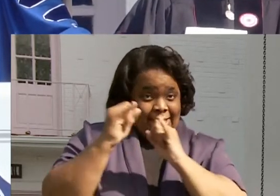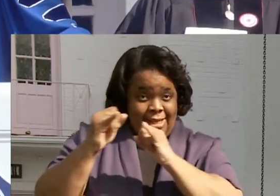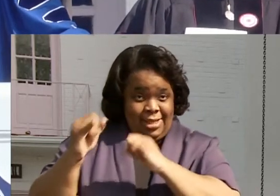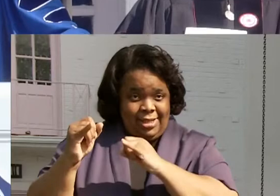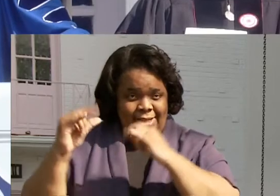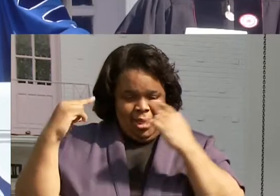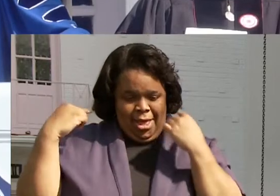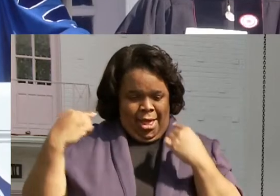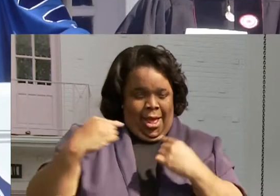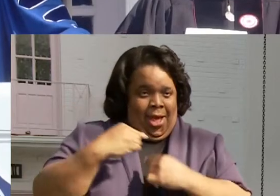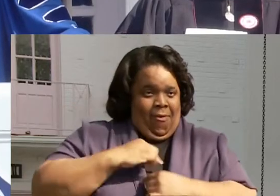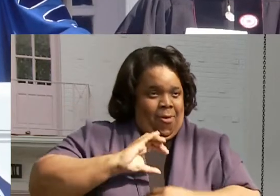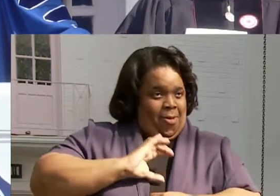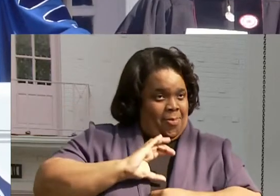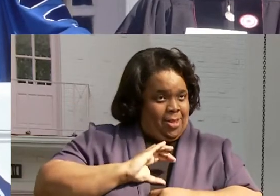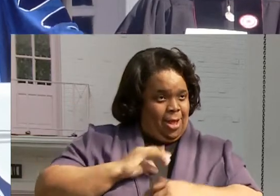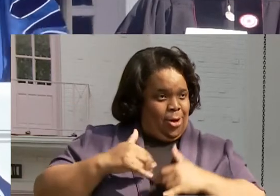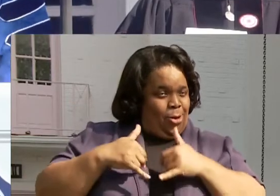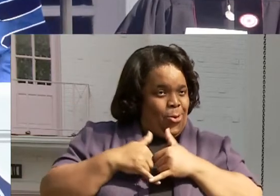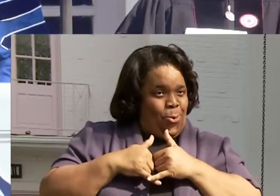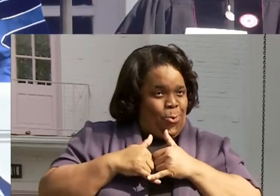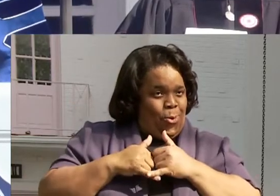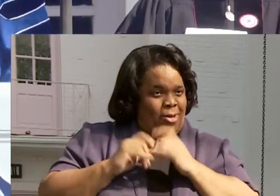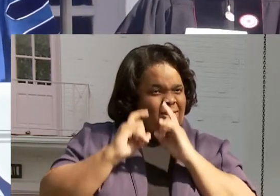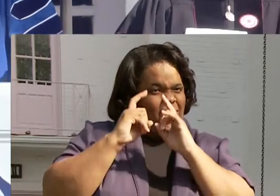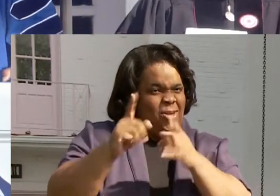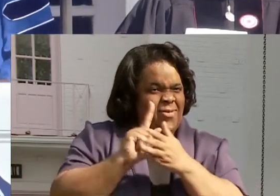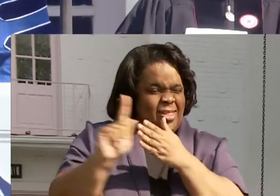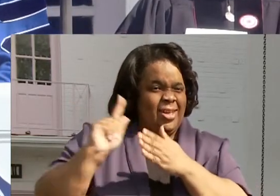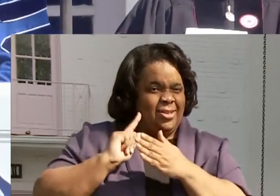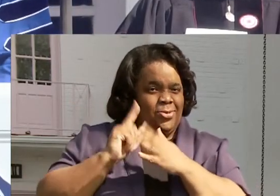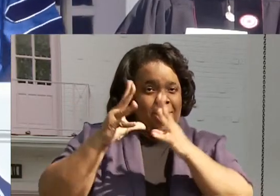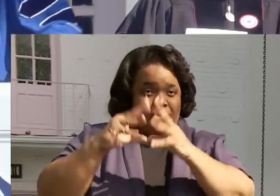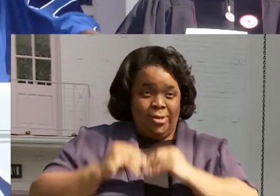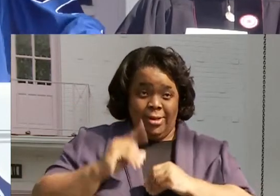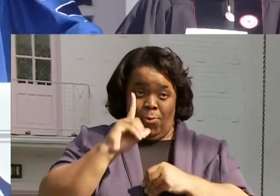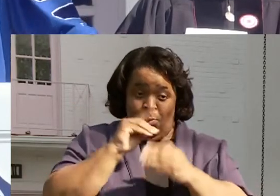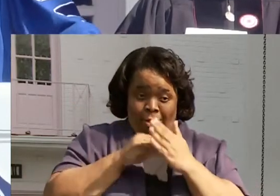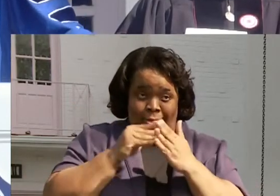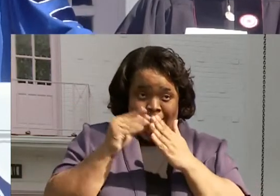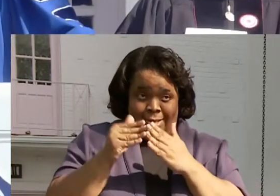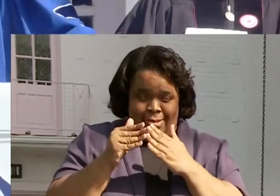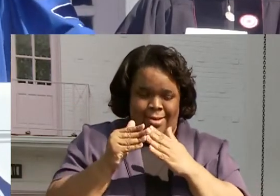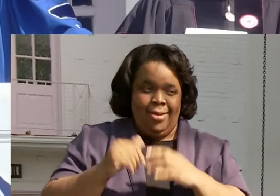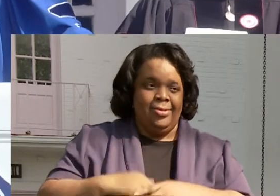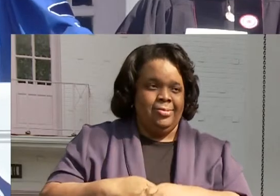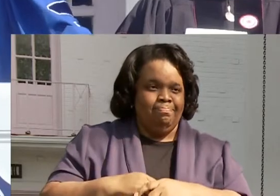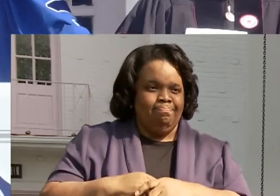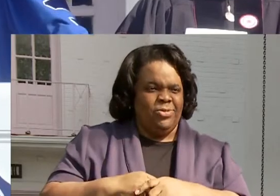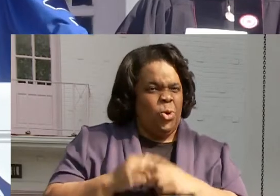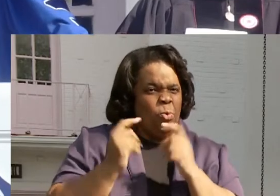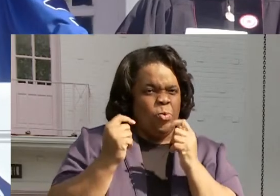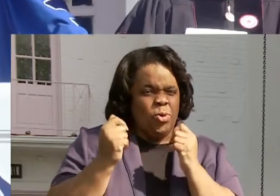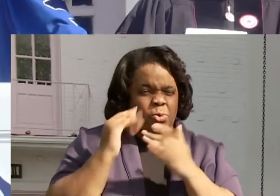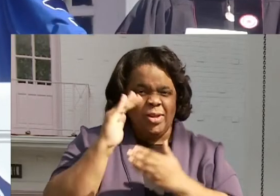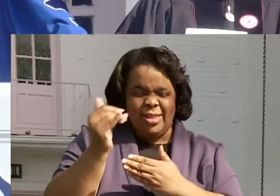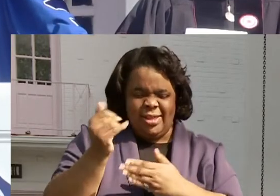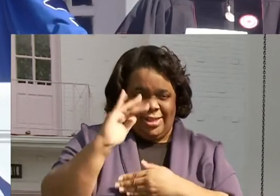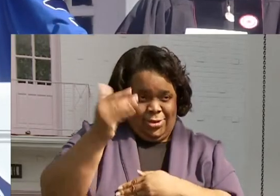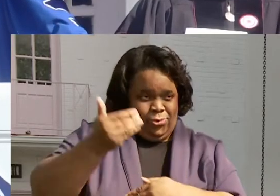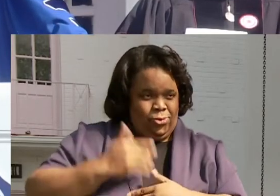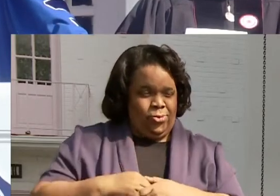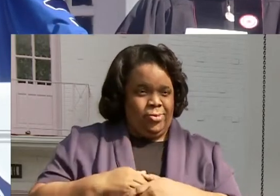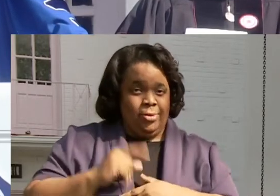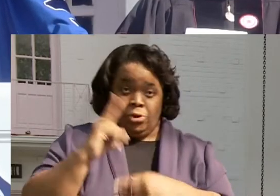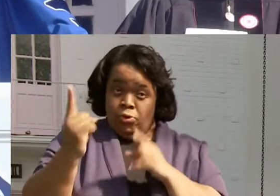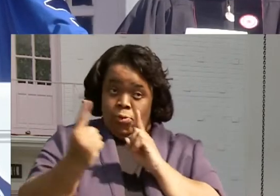awarded last week, and they received a $1,000 prize. So let me quickly introduce those recipients. You've met one already, so let me just ask him to